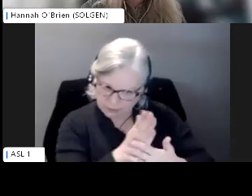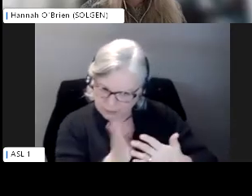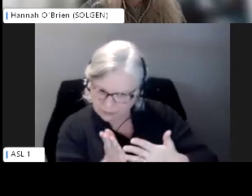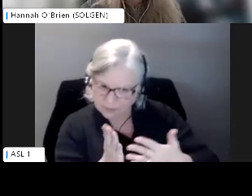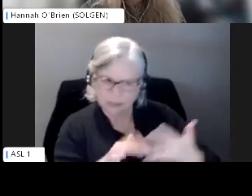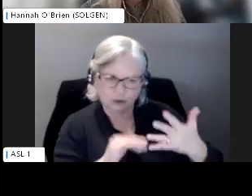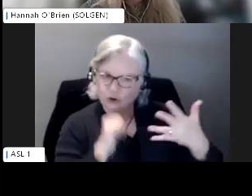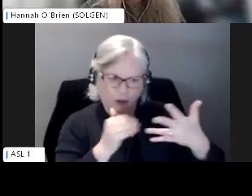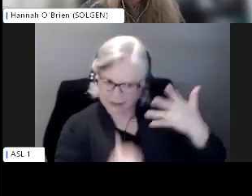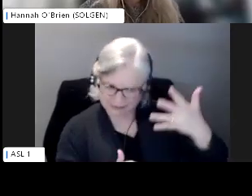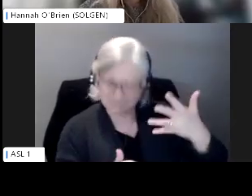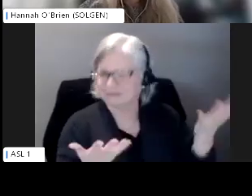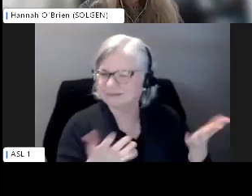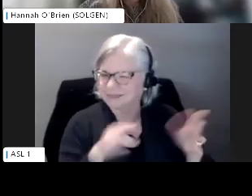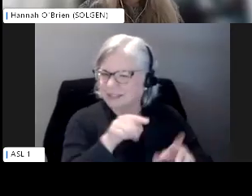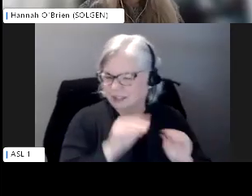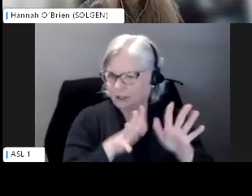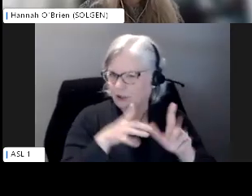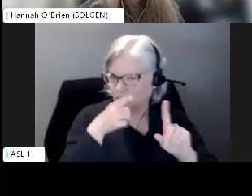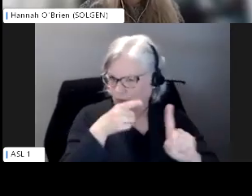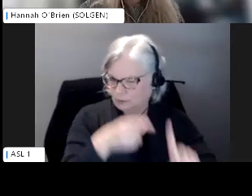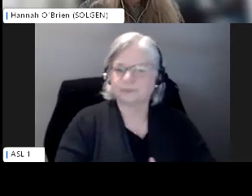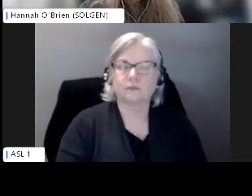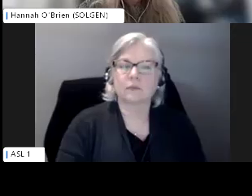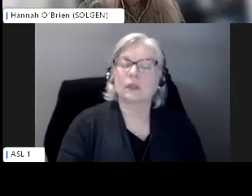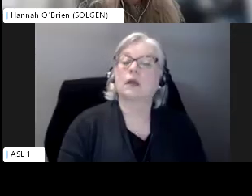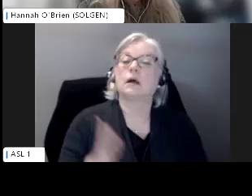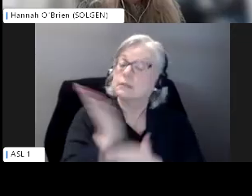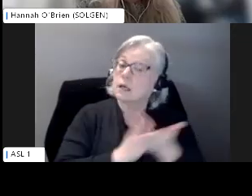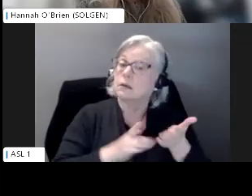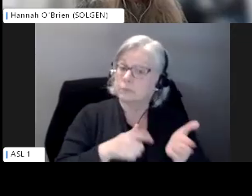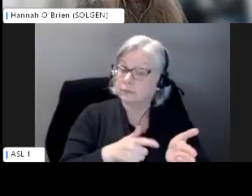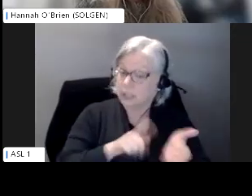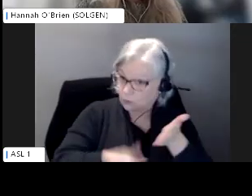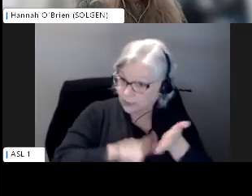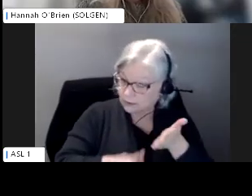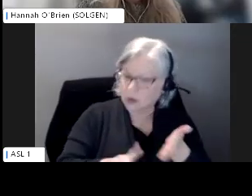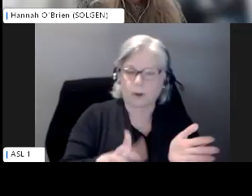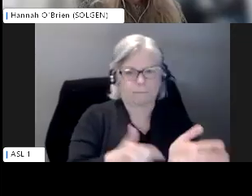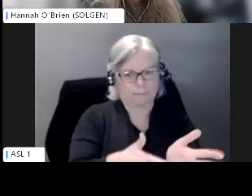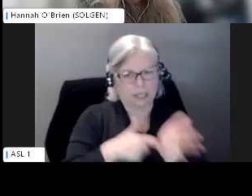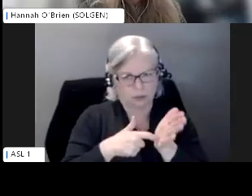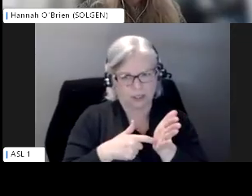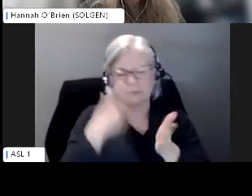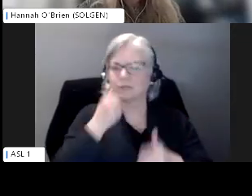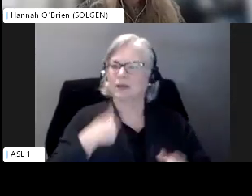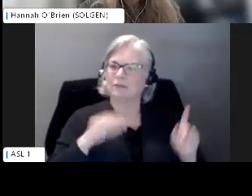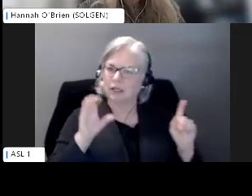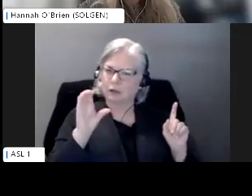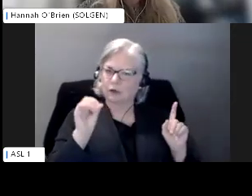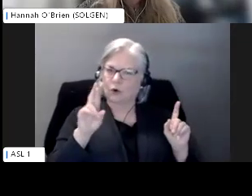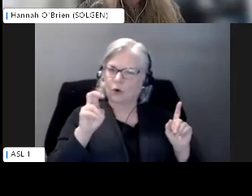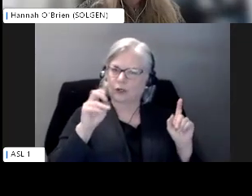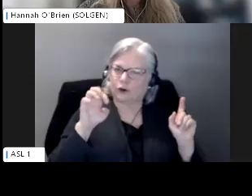Hannah. So some inquests are mandatory pursuant to the Coroner's Act, and these include when prisoners die